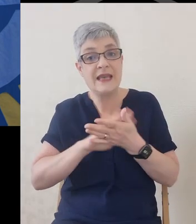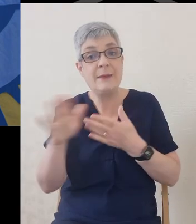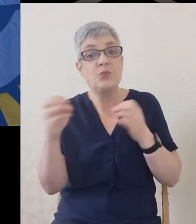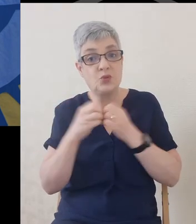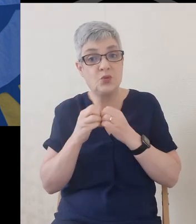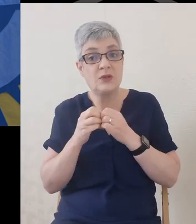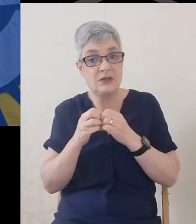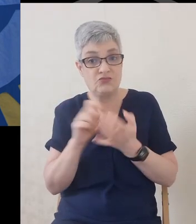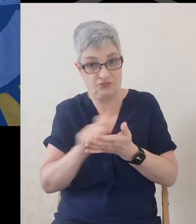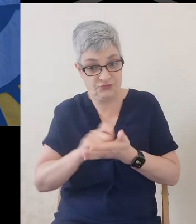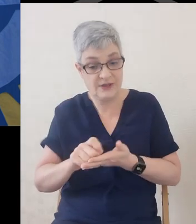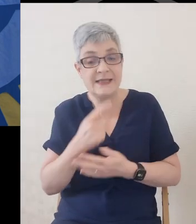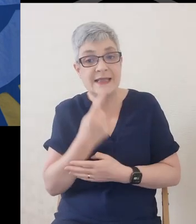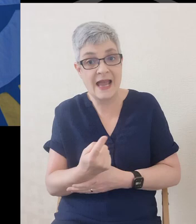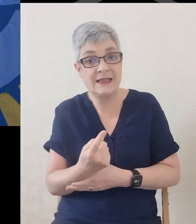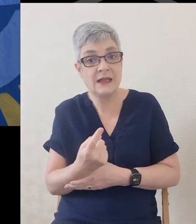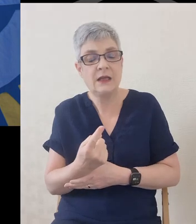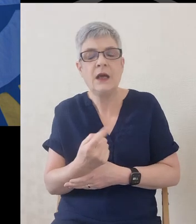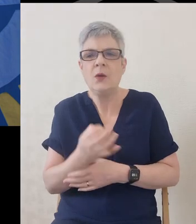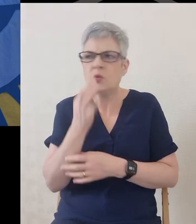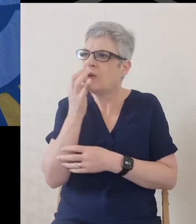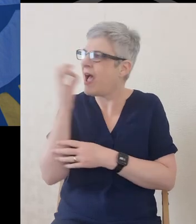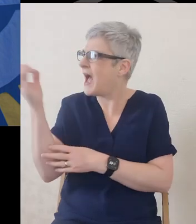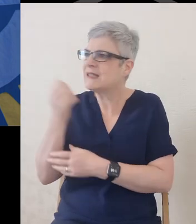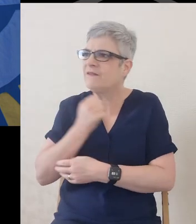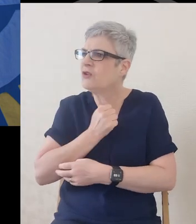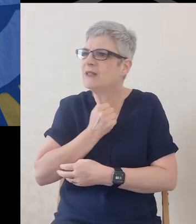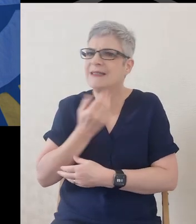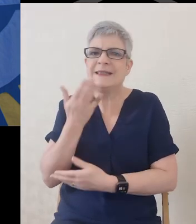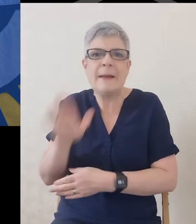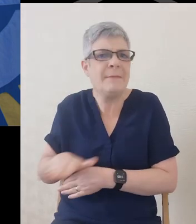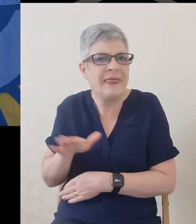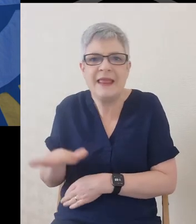we come to you not just asking for sympathy, but for forgiveness.